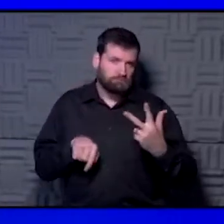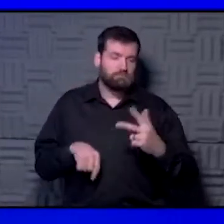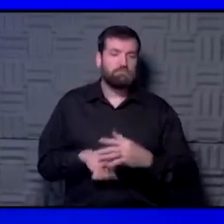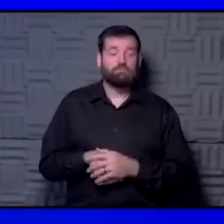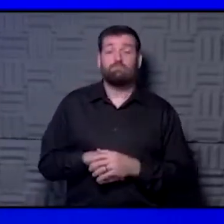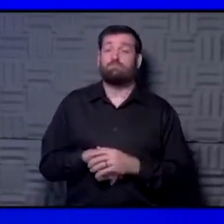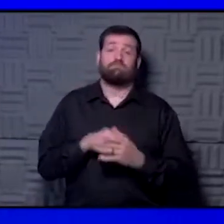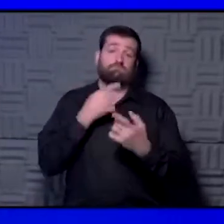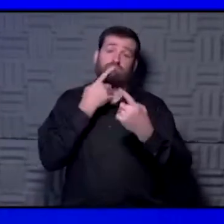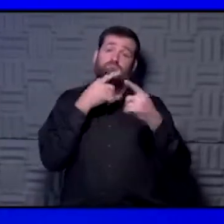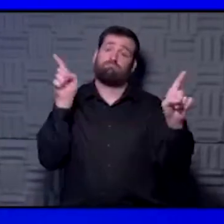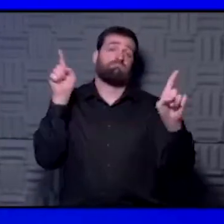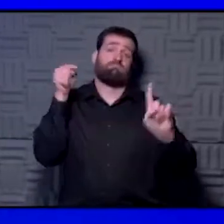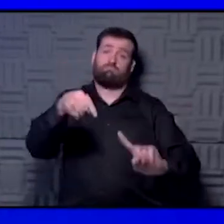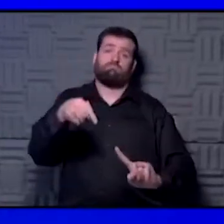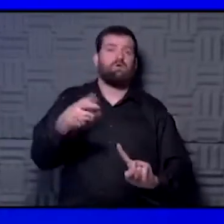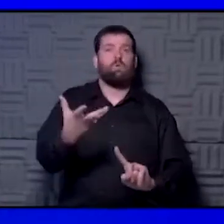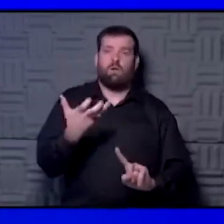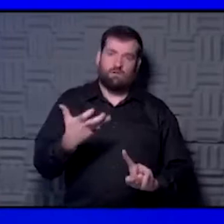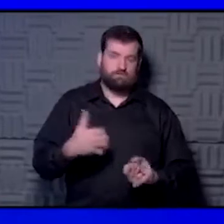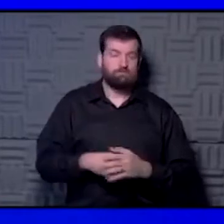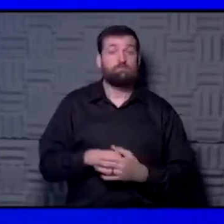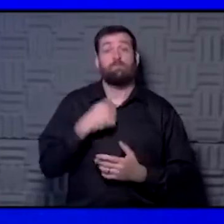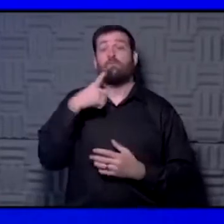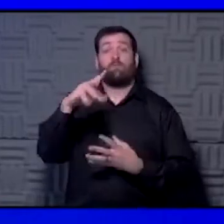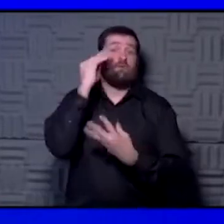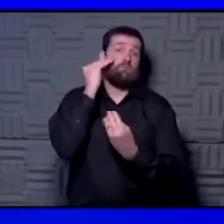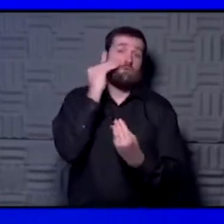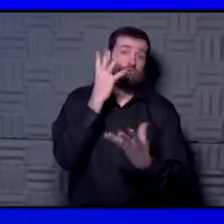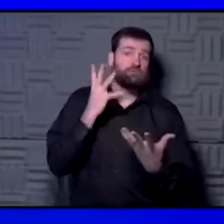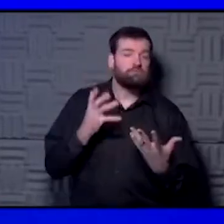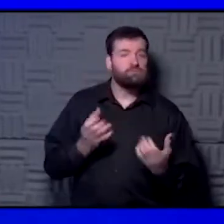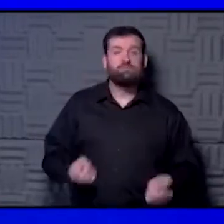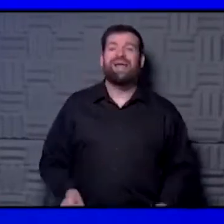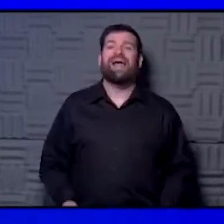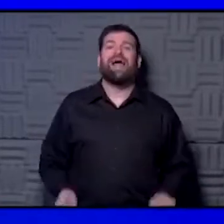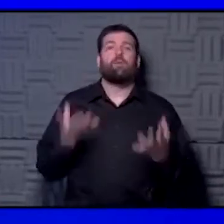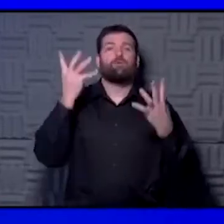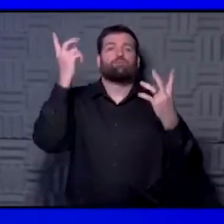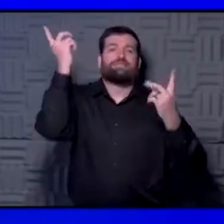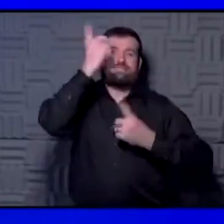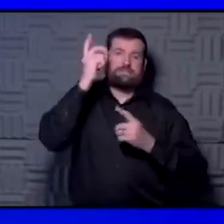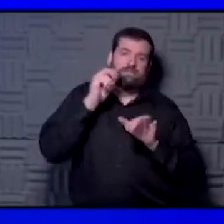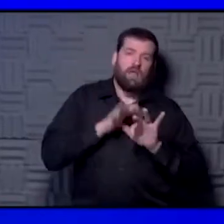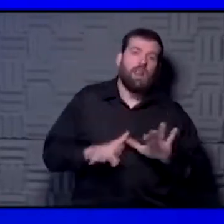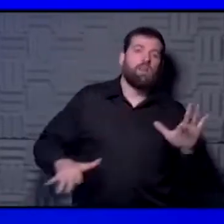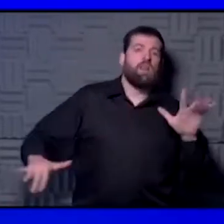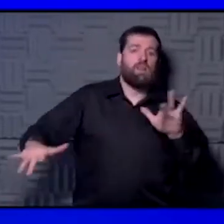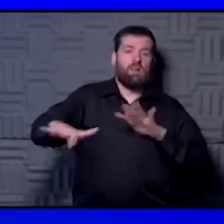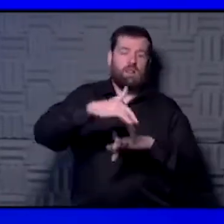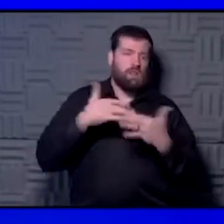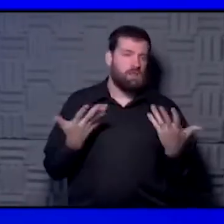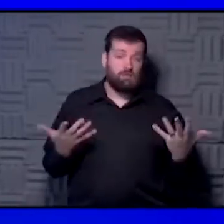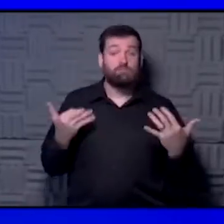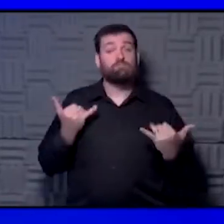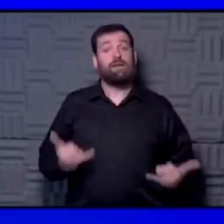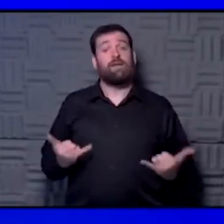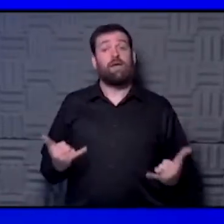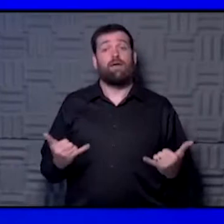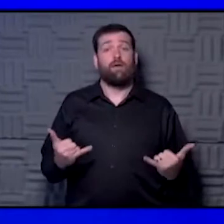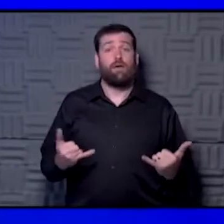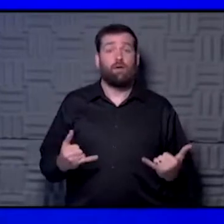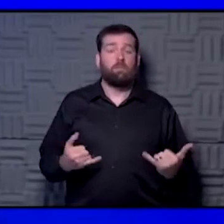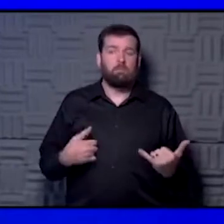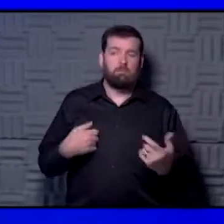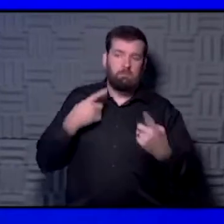Ultimately, we would like to do that, again, to get the data of really how much disease is out there and where is it spread. Right now, though, I